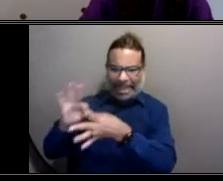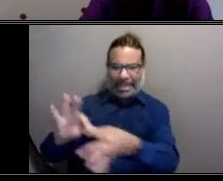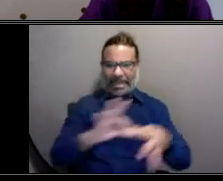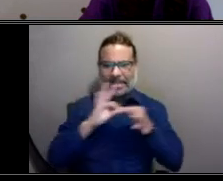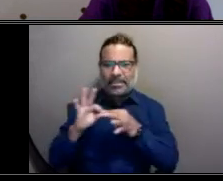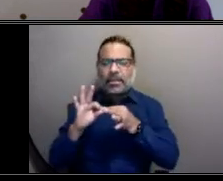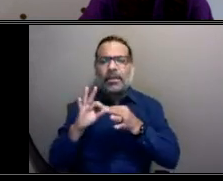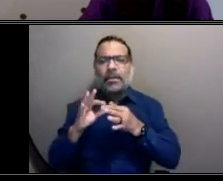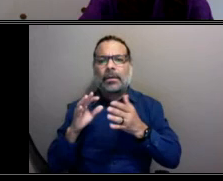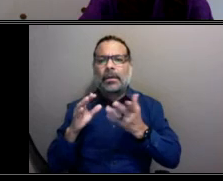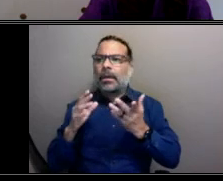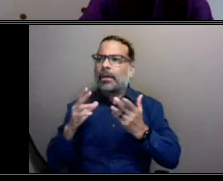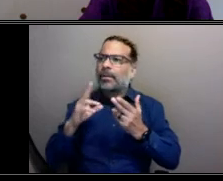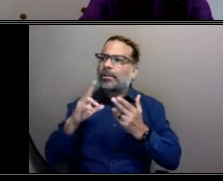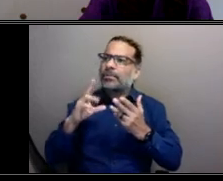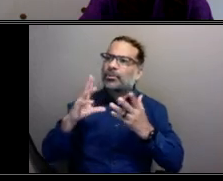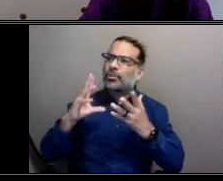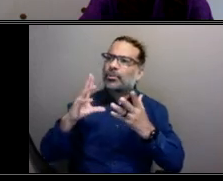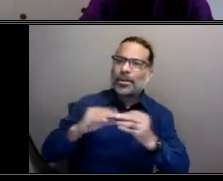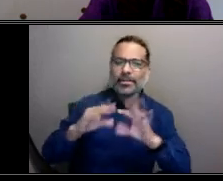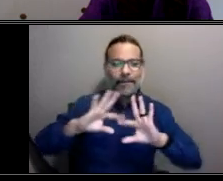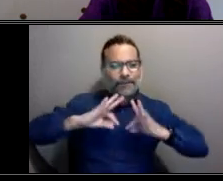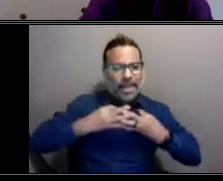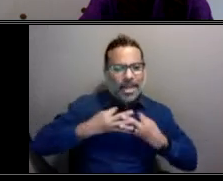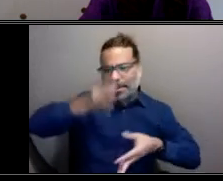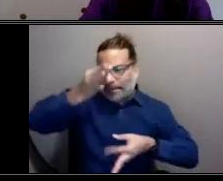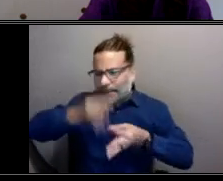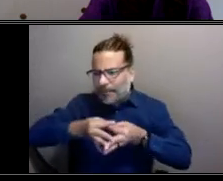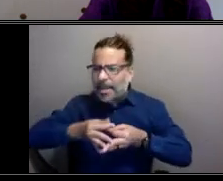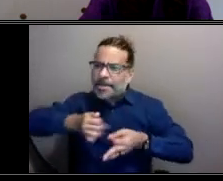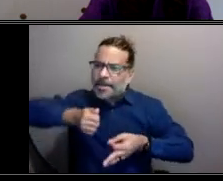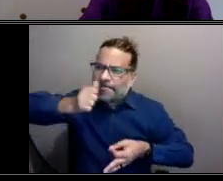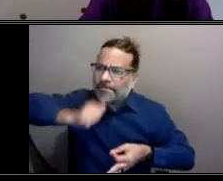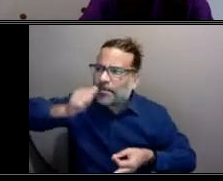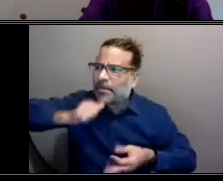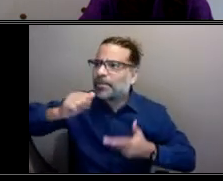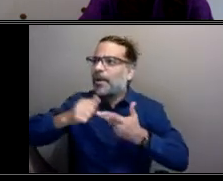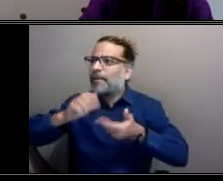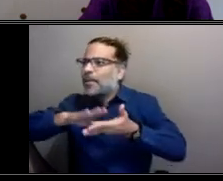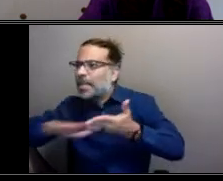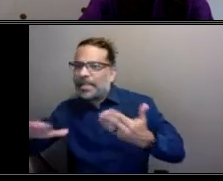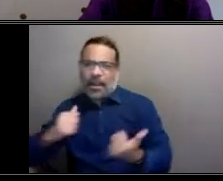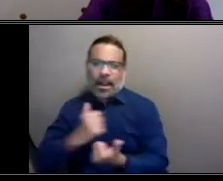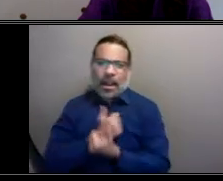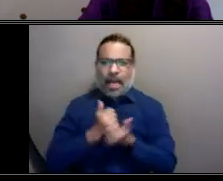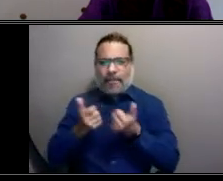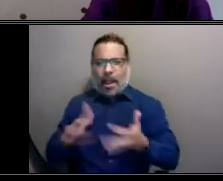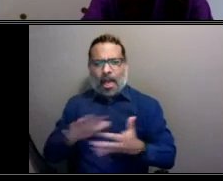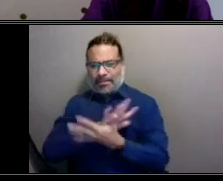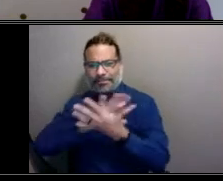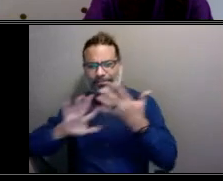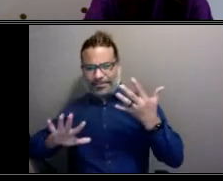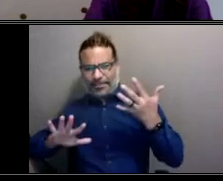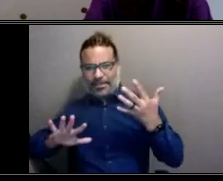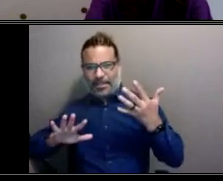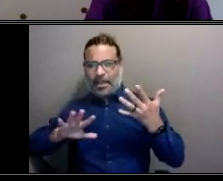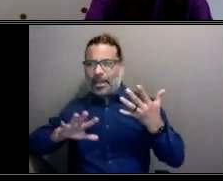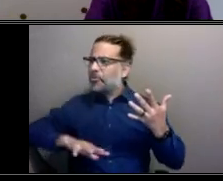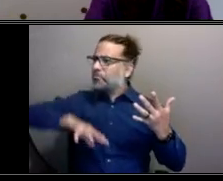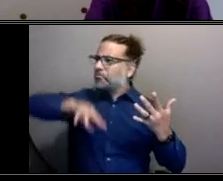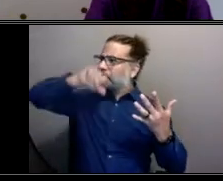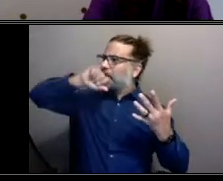These kind of universal stories of family and faith and fortitude and forgiveness and love and loss that, you know, you breathe this air, you walk